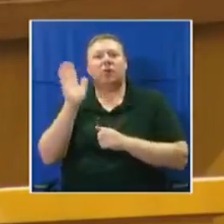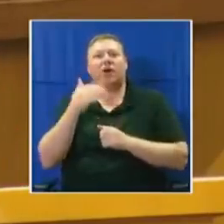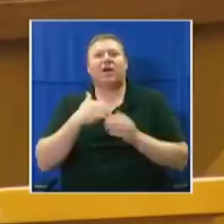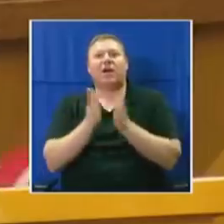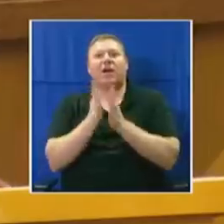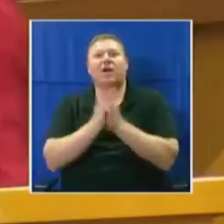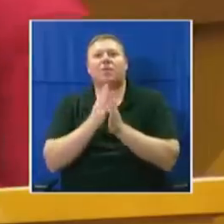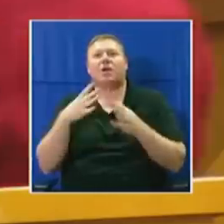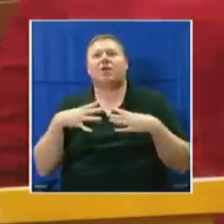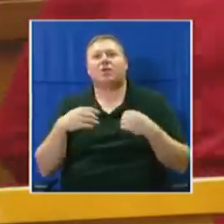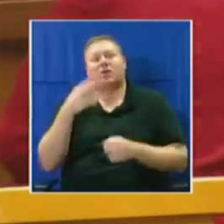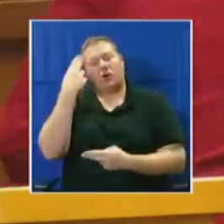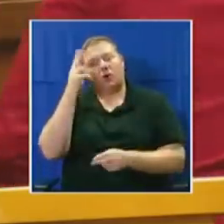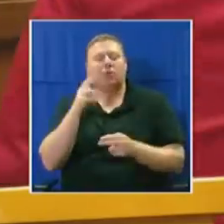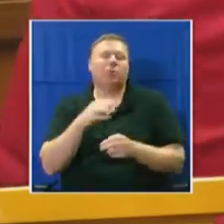holidays. Honorable Paulsen,